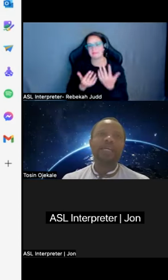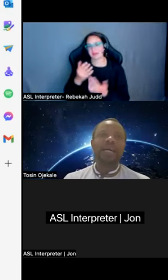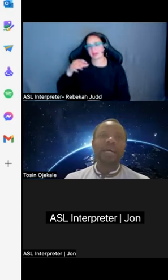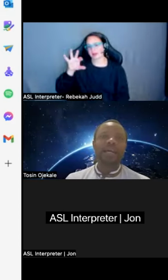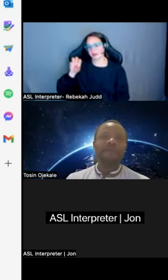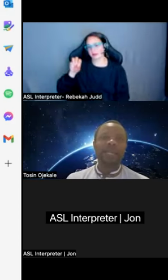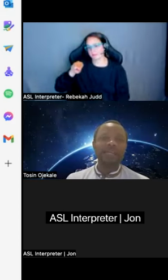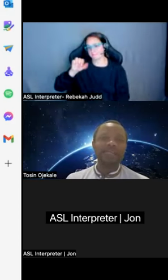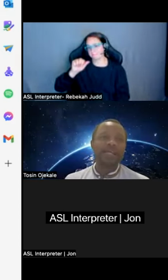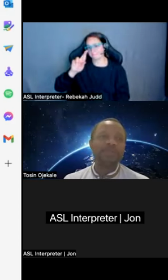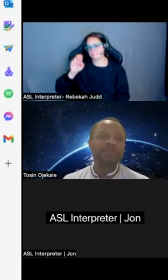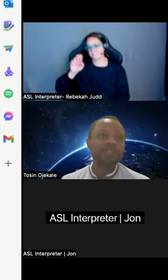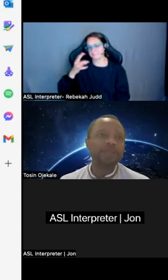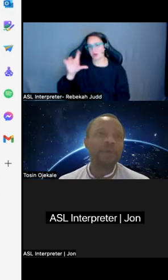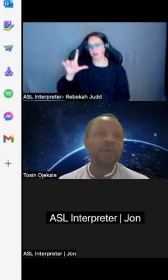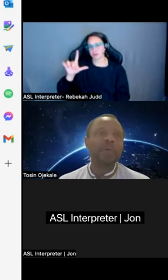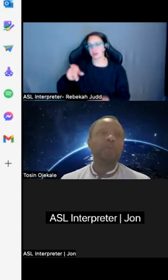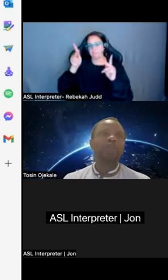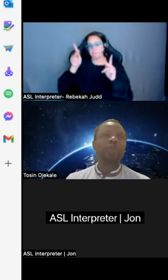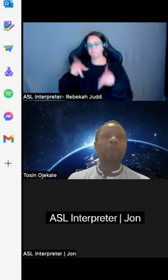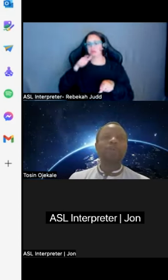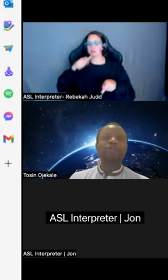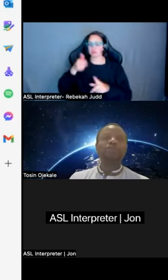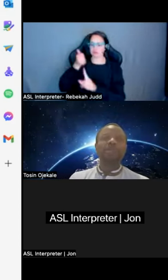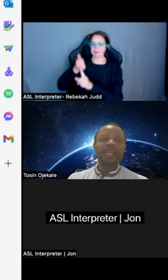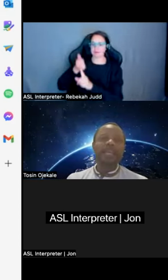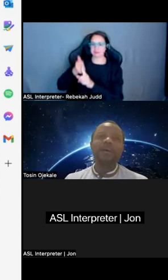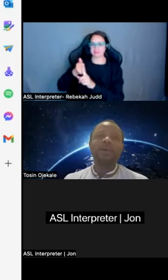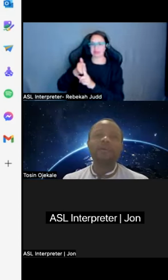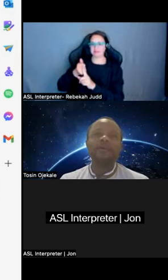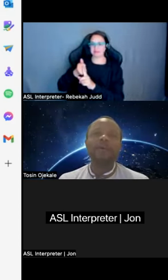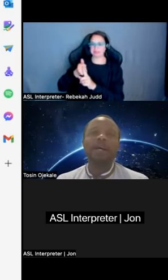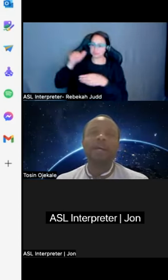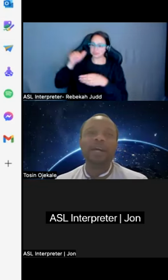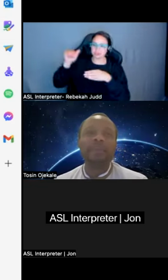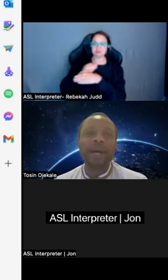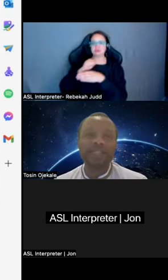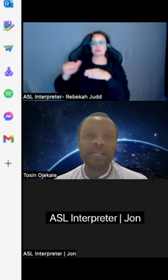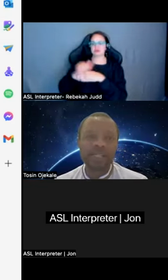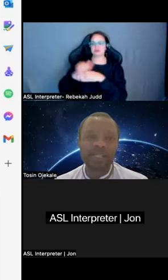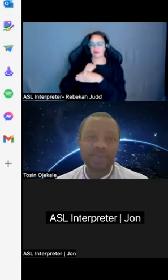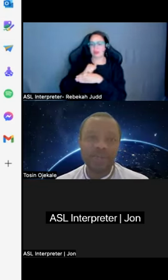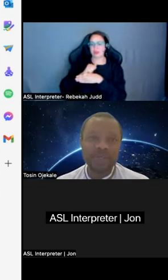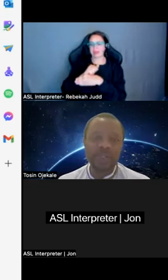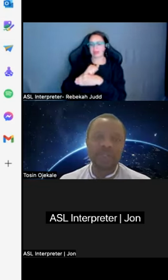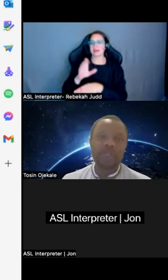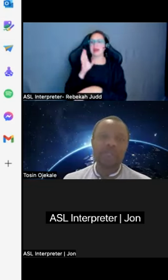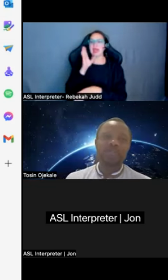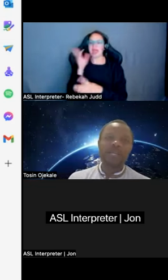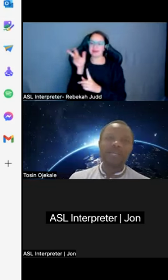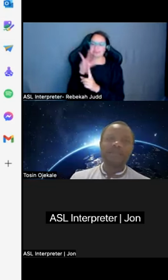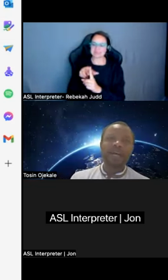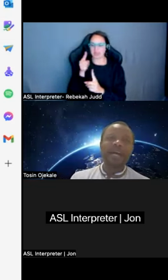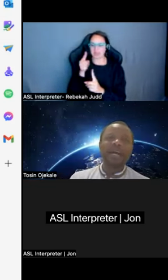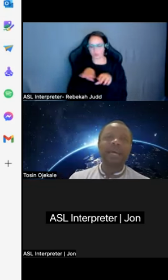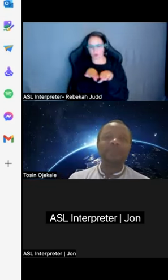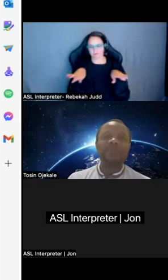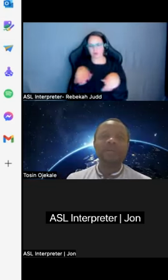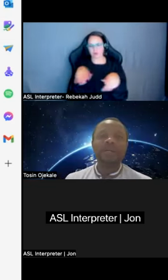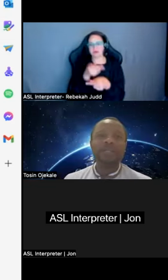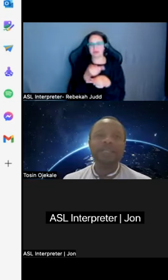well-trained and have been assigned to each floor to take care of emergency situations. So when there's